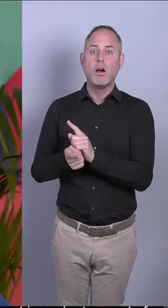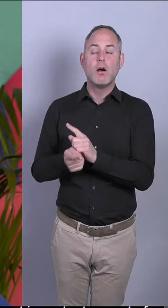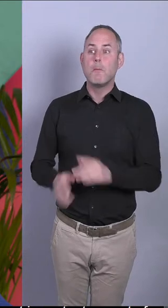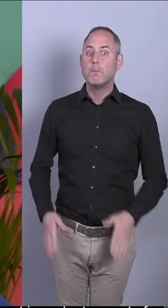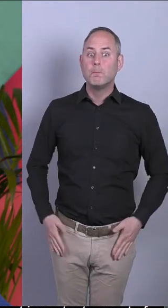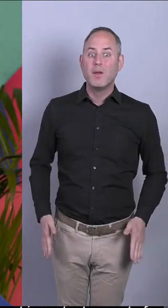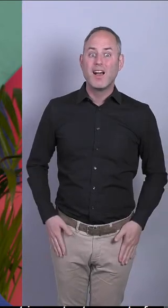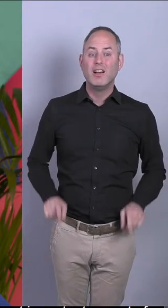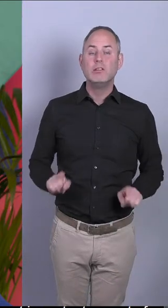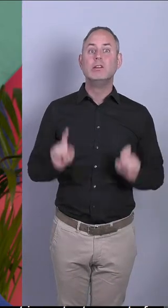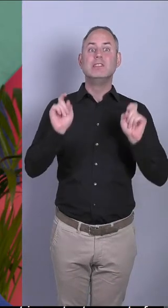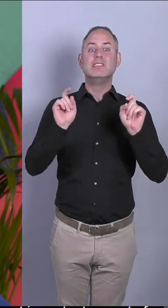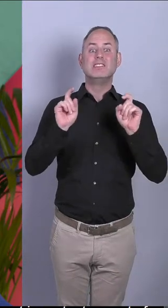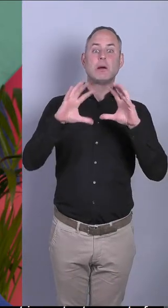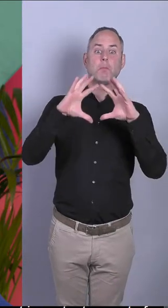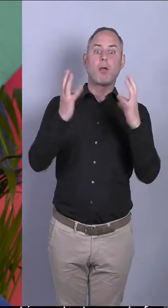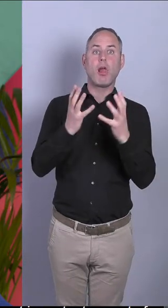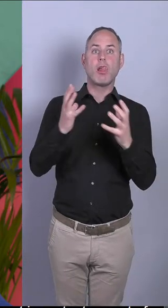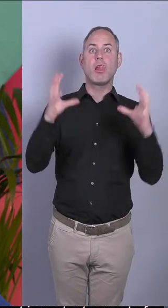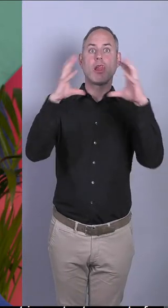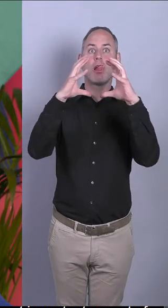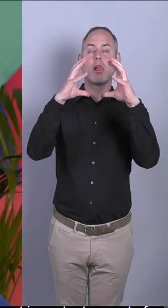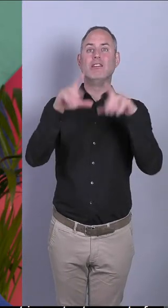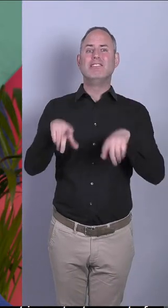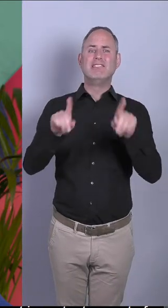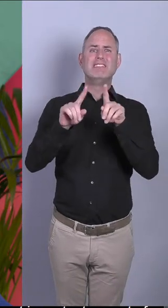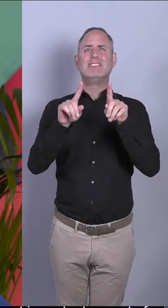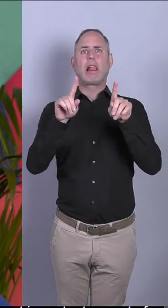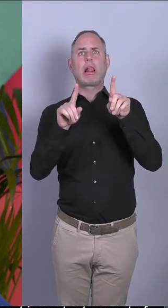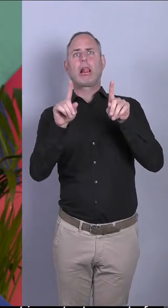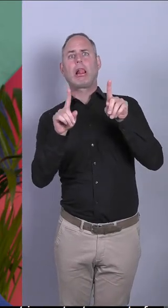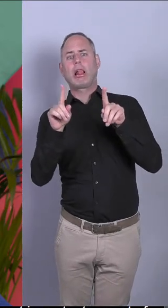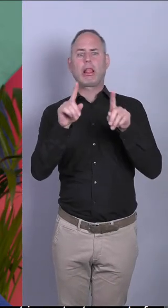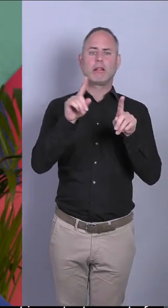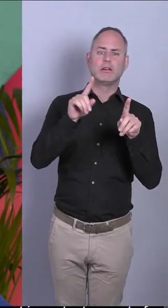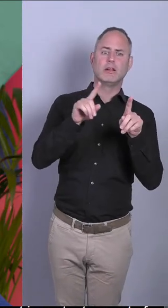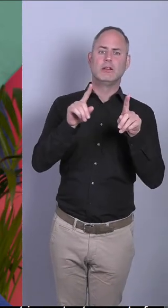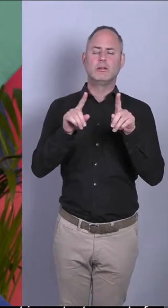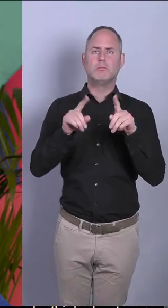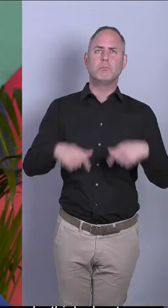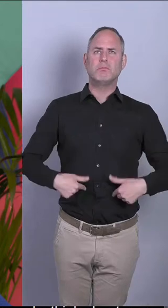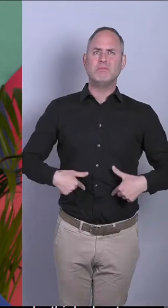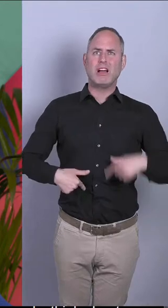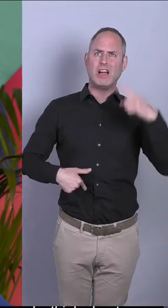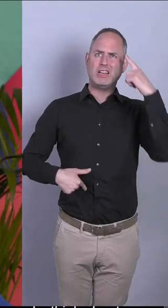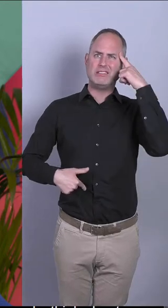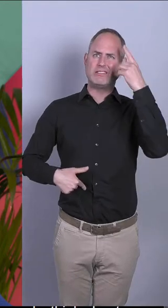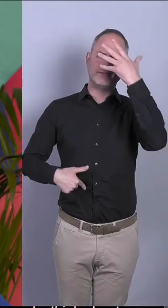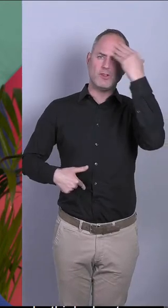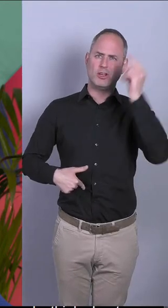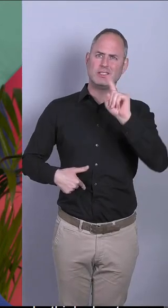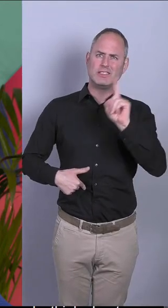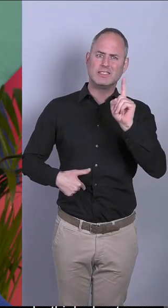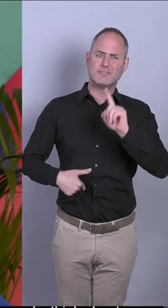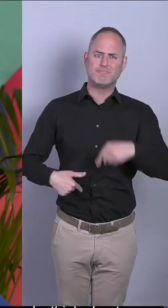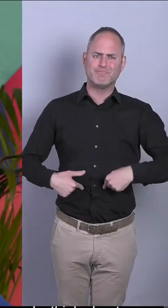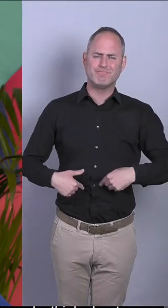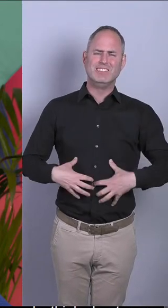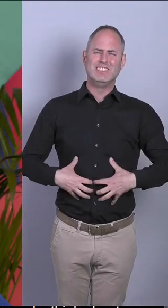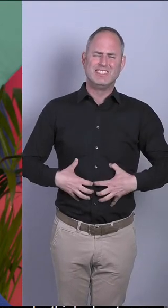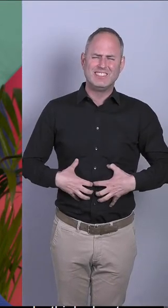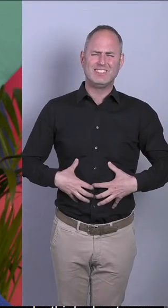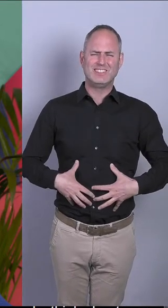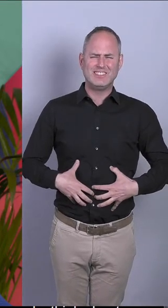is doing so much more at the same time, such as lifting their legs up and squeezing a ball in between their legs. But all I'm doing is thinking about